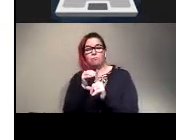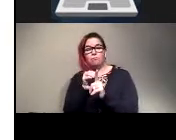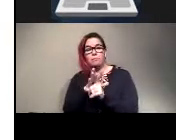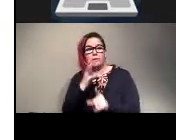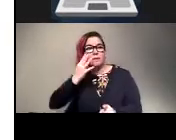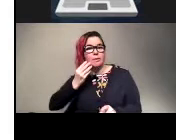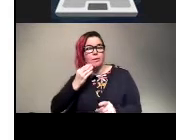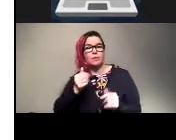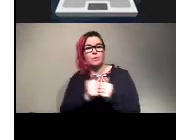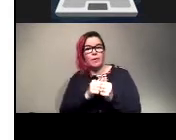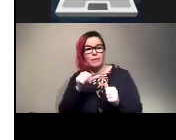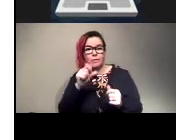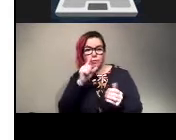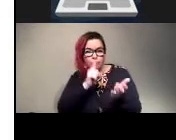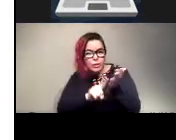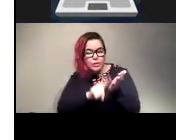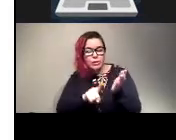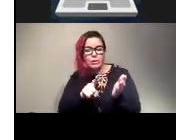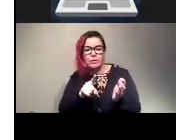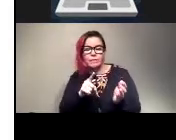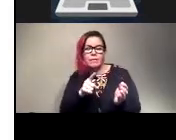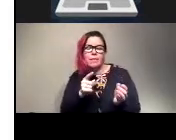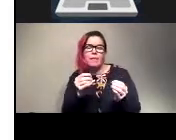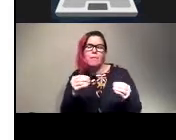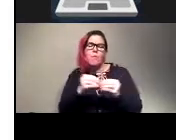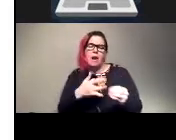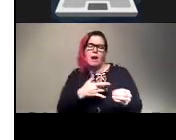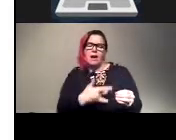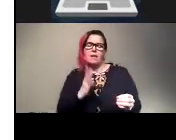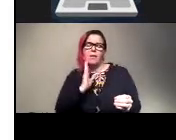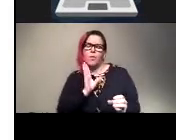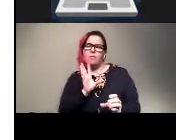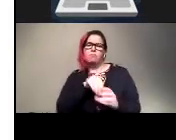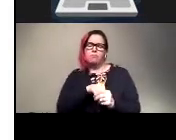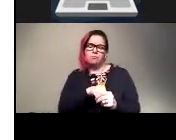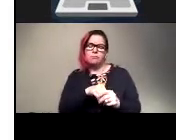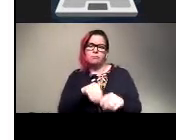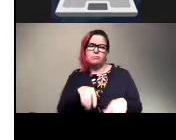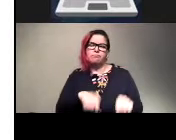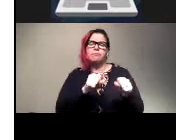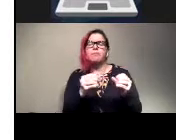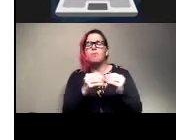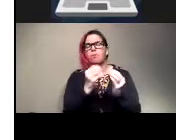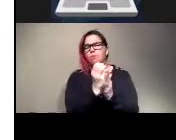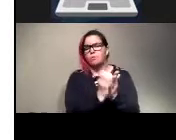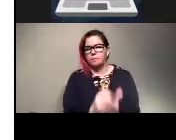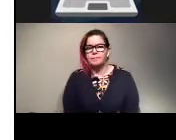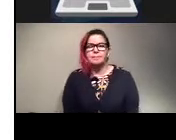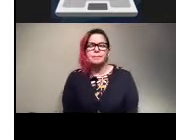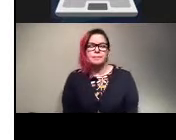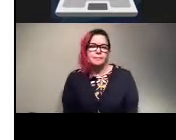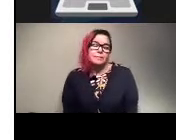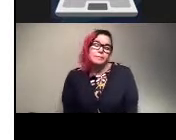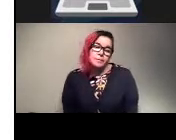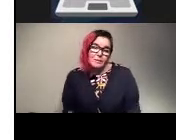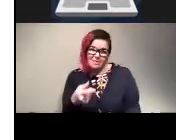with research, the more likely they are to actually take those additional courses. So it's an exciting